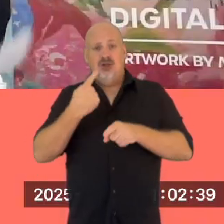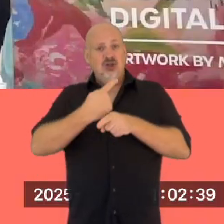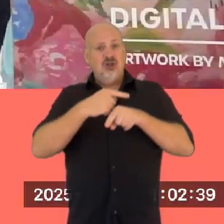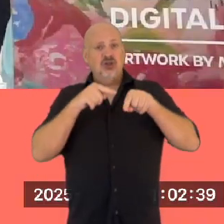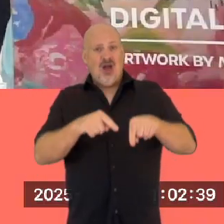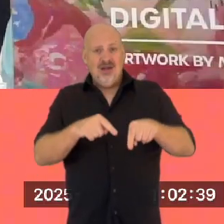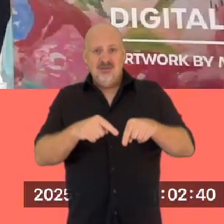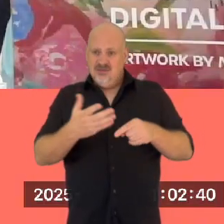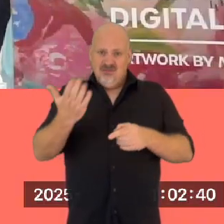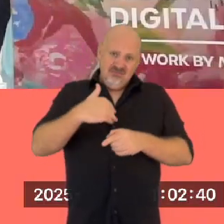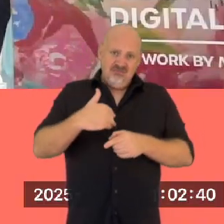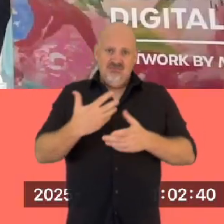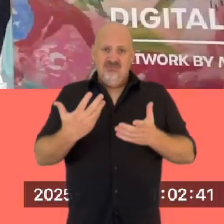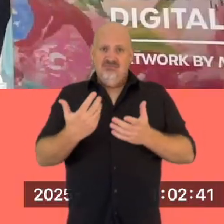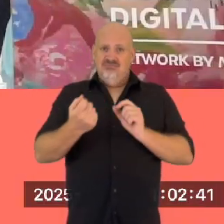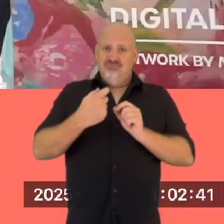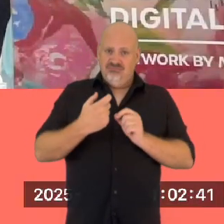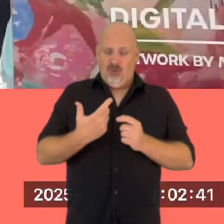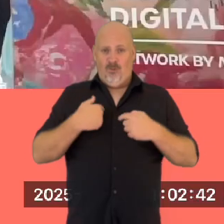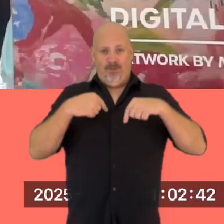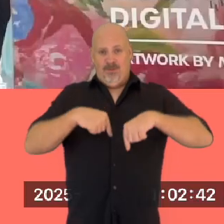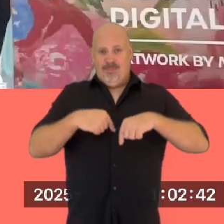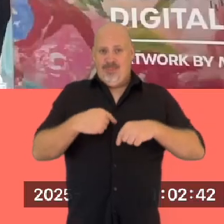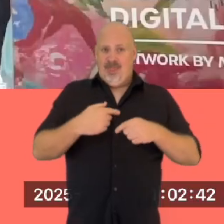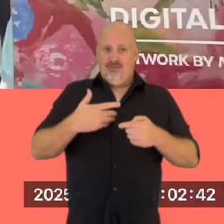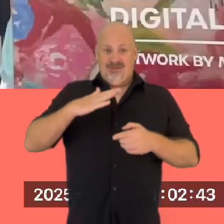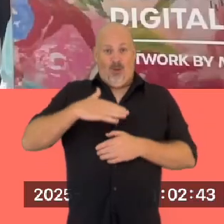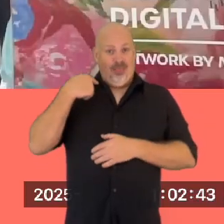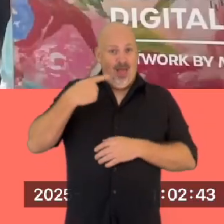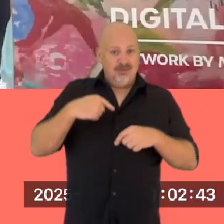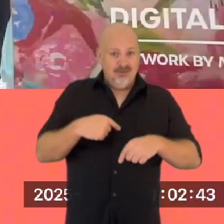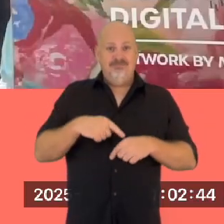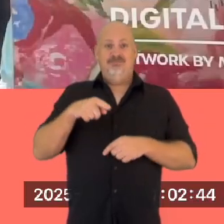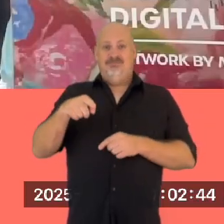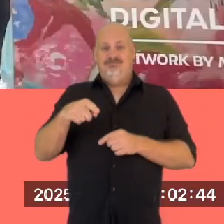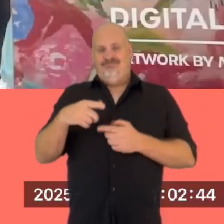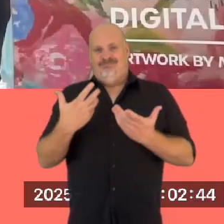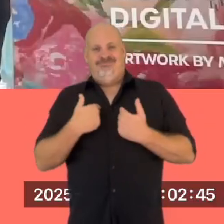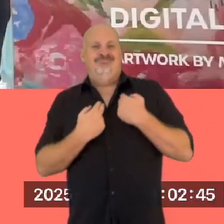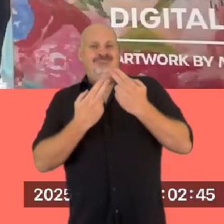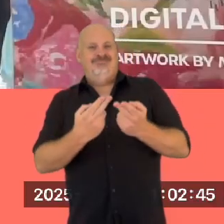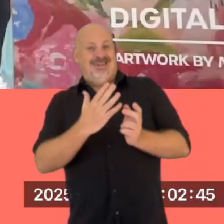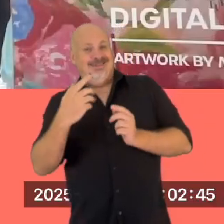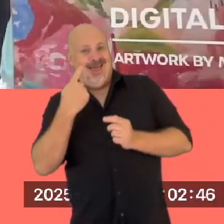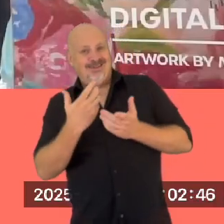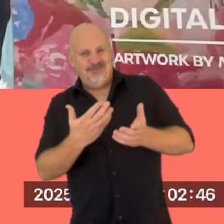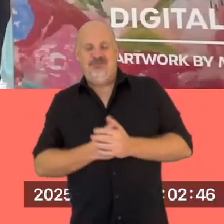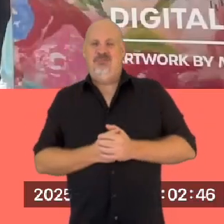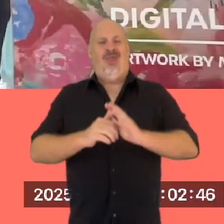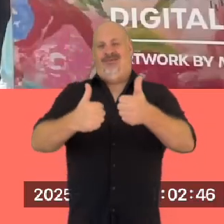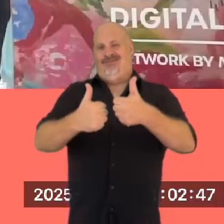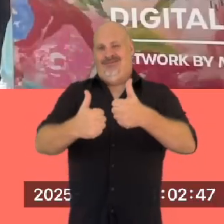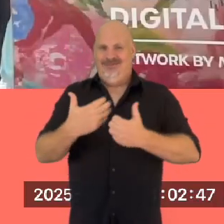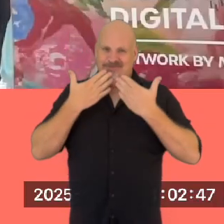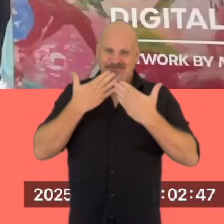just wanted to ask everyone to pop in the chat where they're joining from today. So we're in South London, Sapire is in East London. Back to you in East